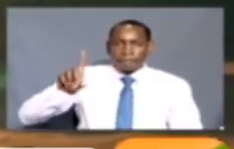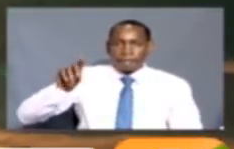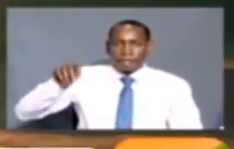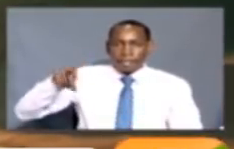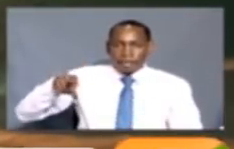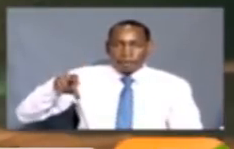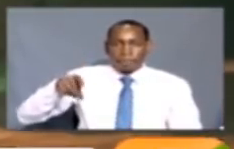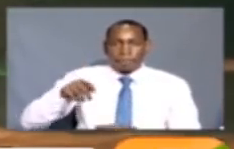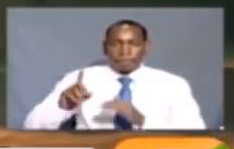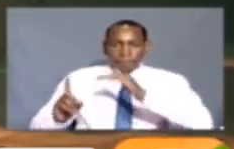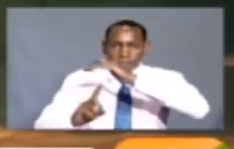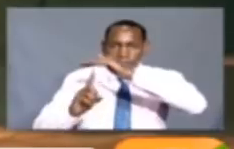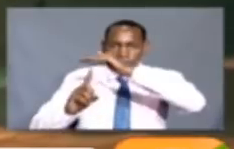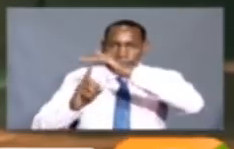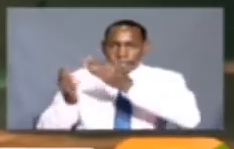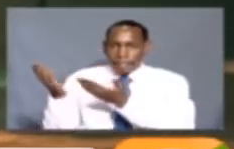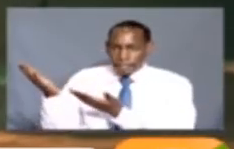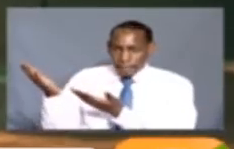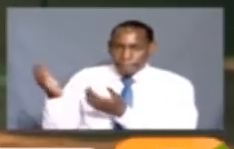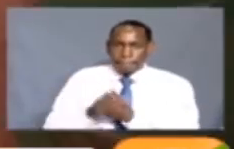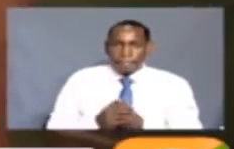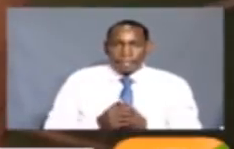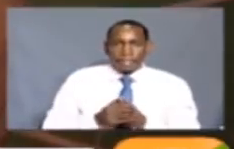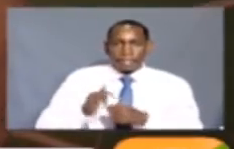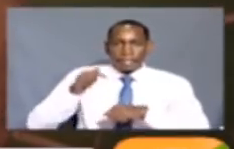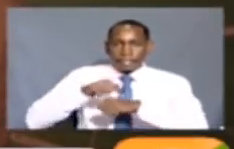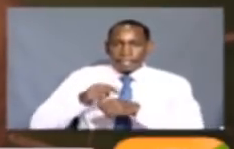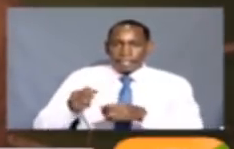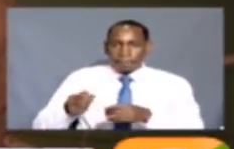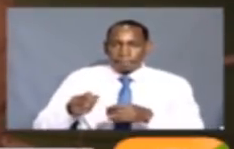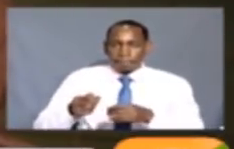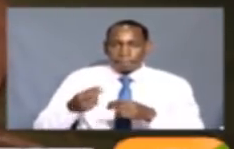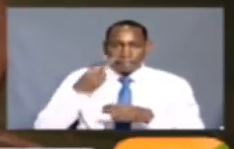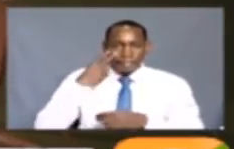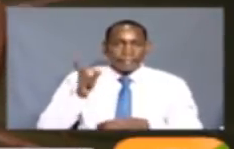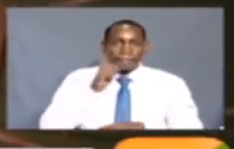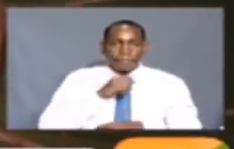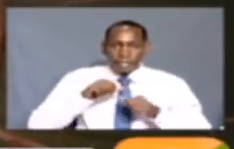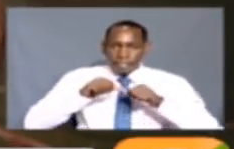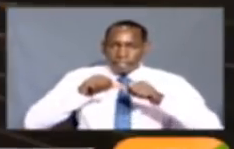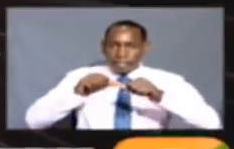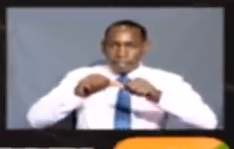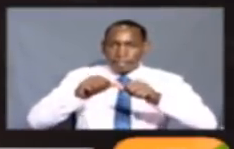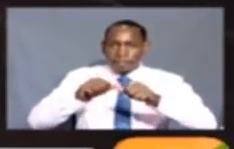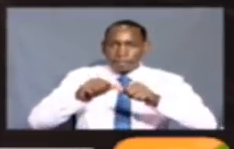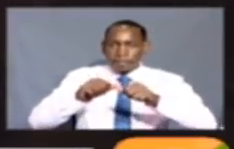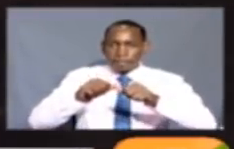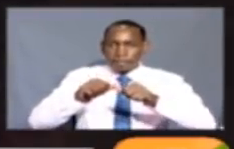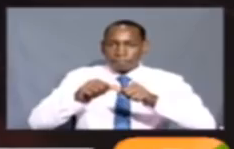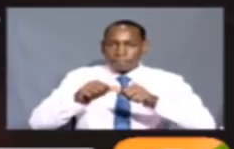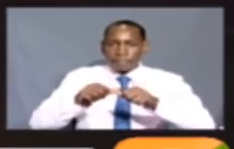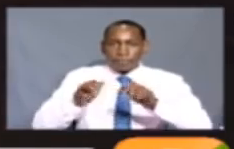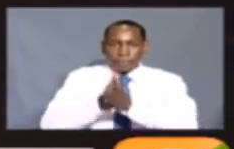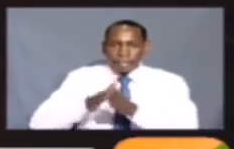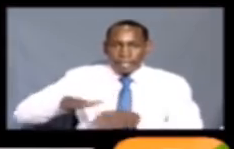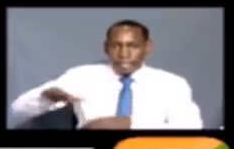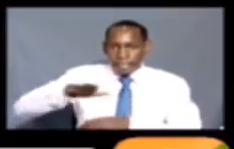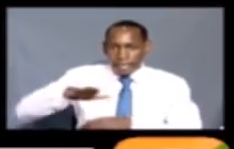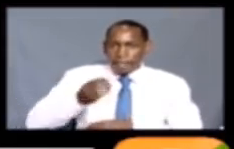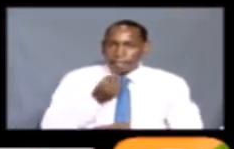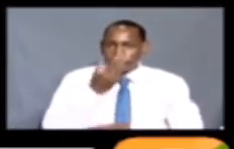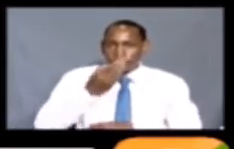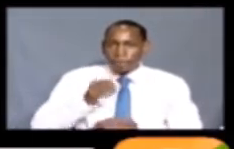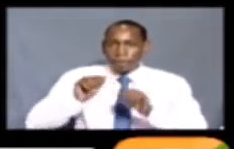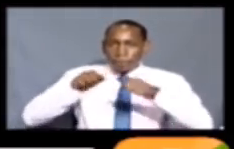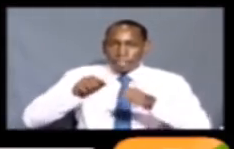part of the balloon. And once you've captured that air and you can maintain it at a higher temperature than the surrounding air, it